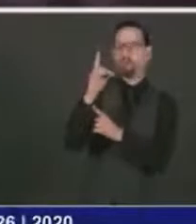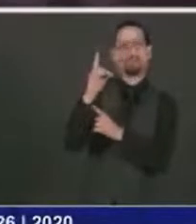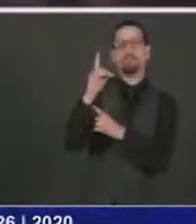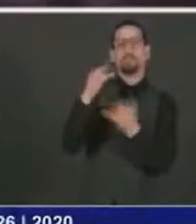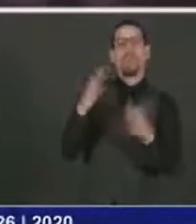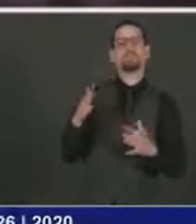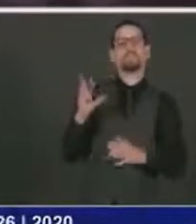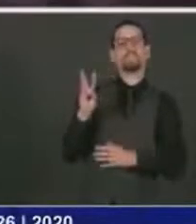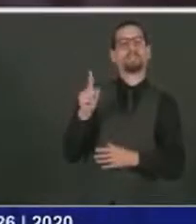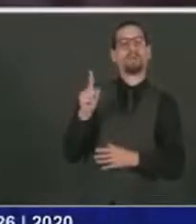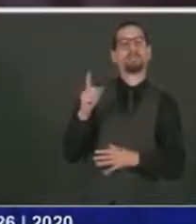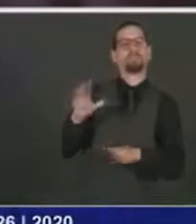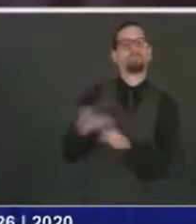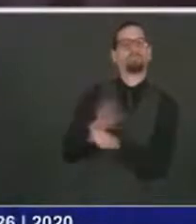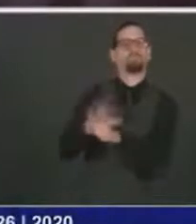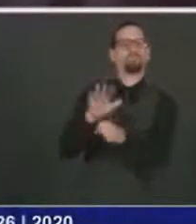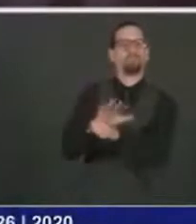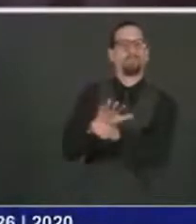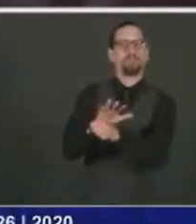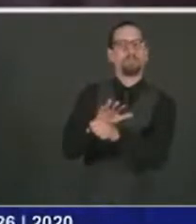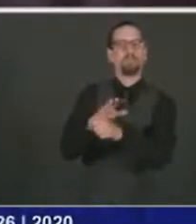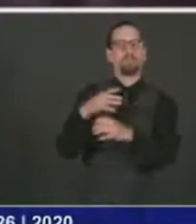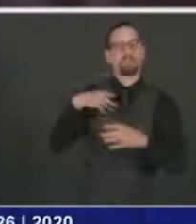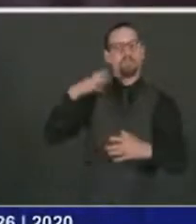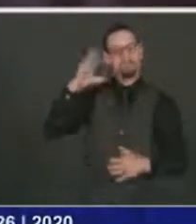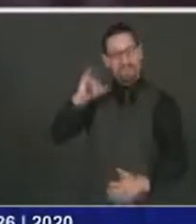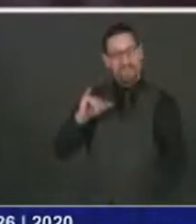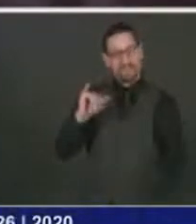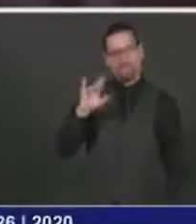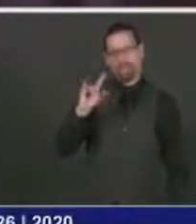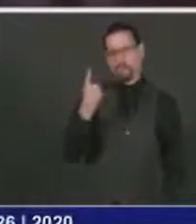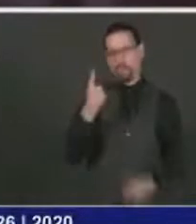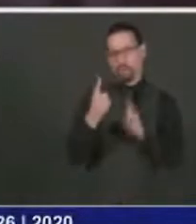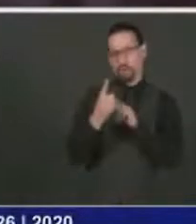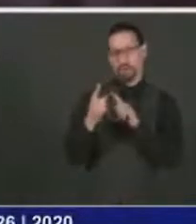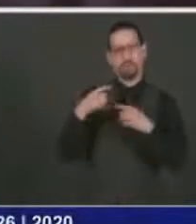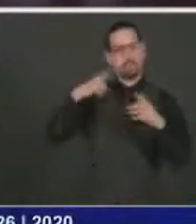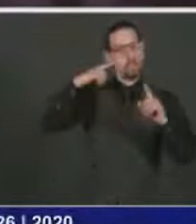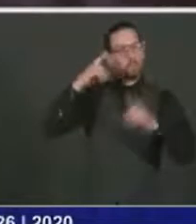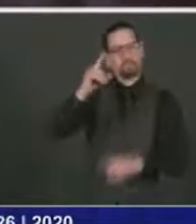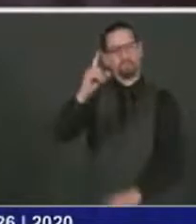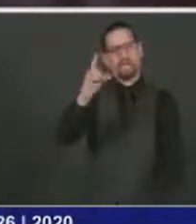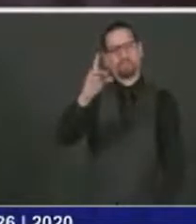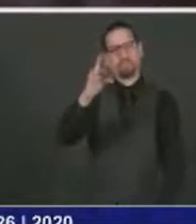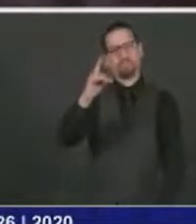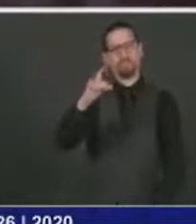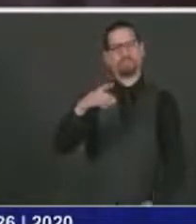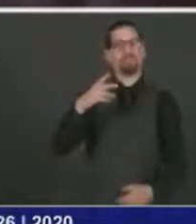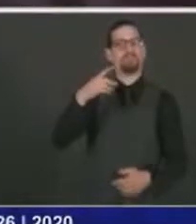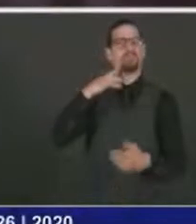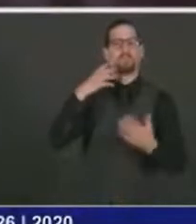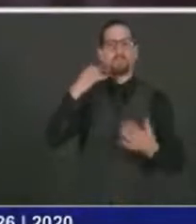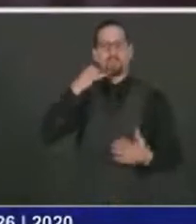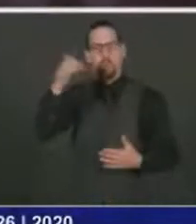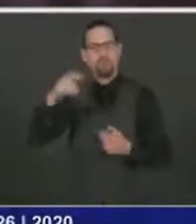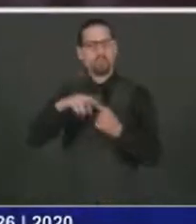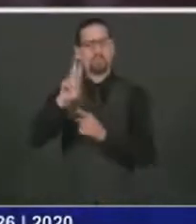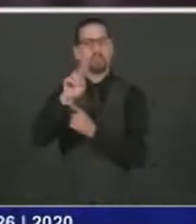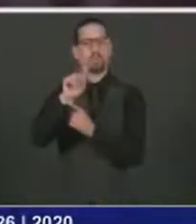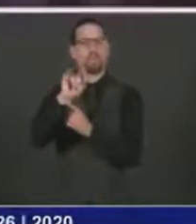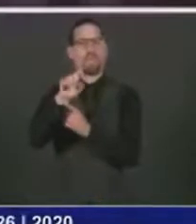July 1st. Call the United Way, call the Rhode Island Realtors Association, call my office,